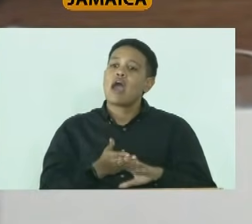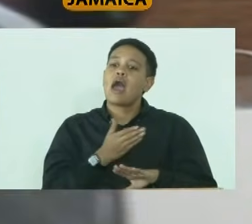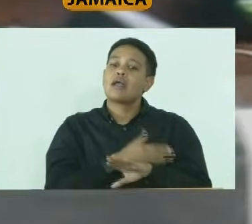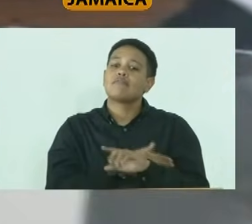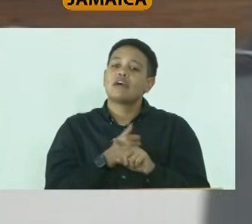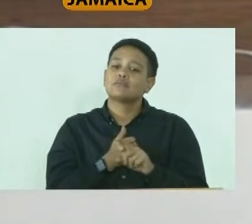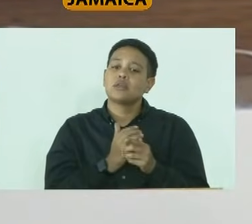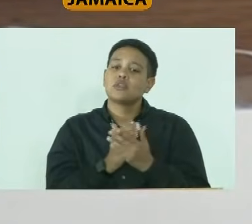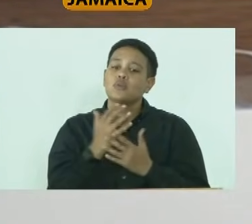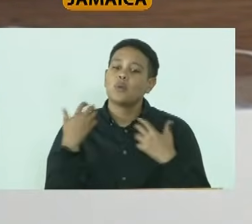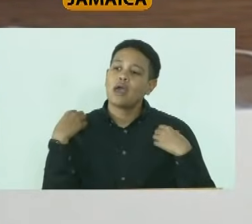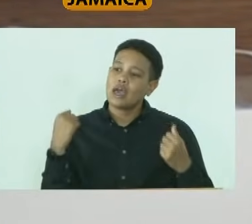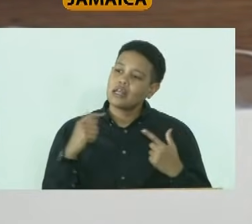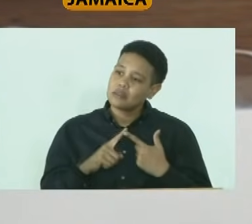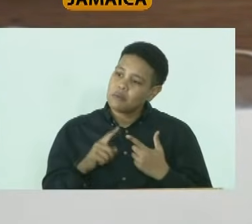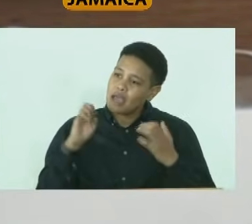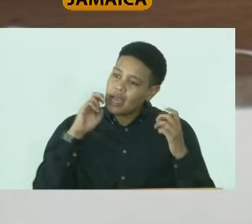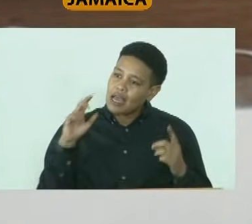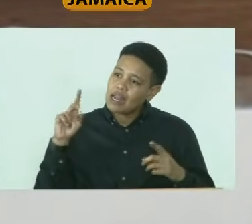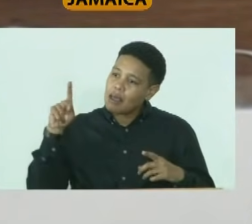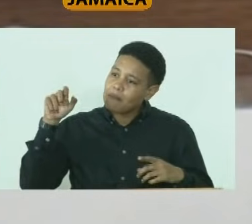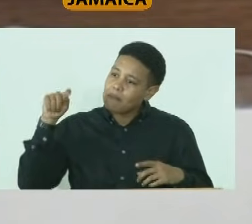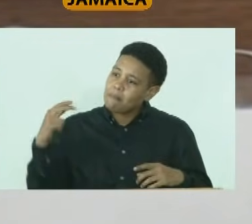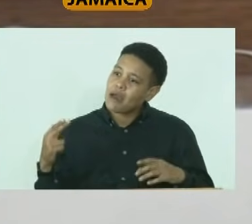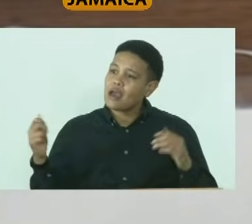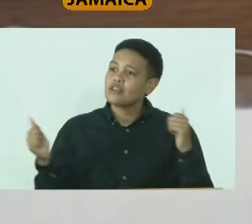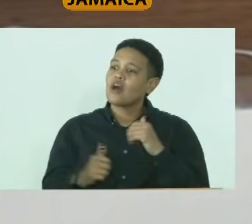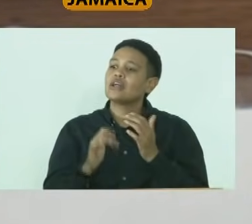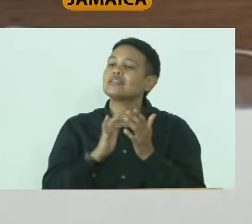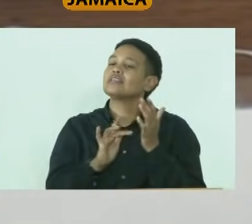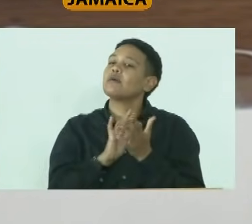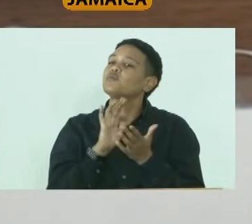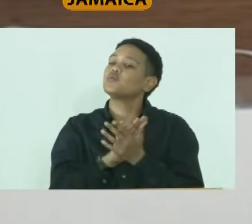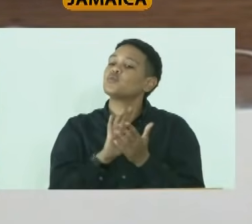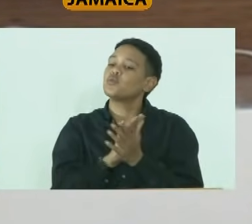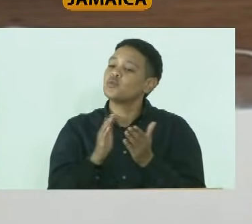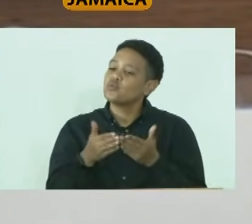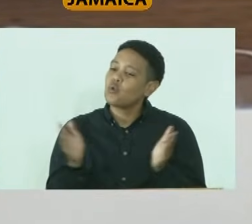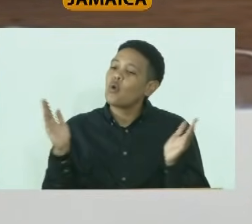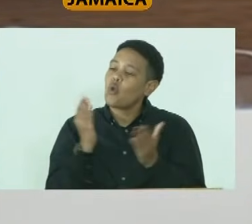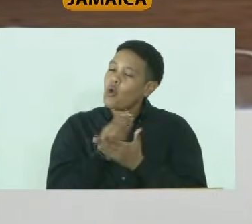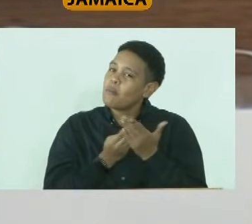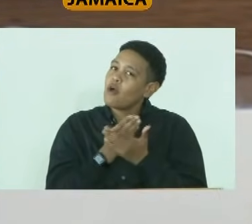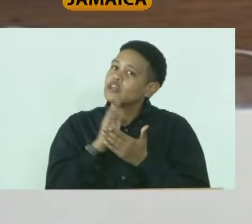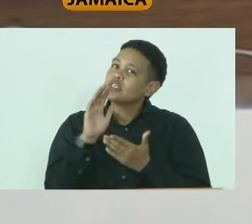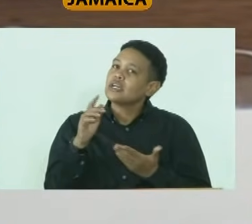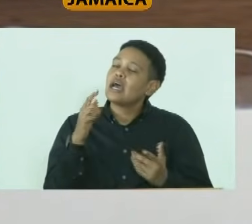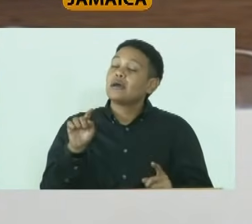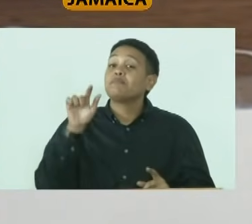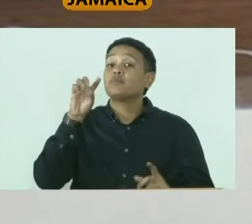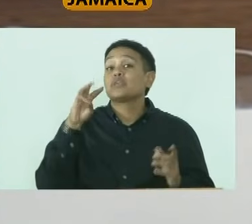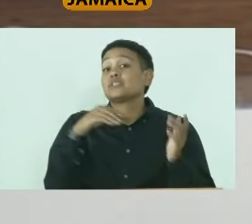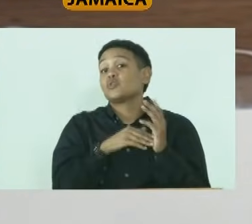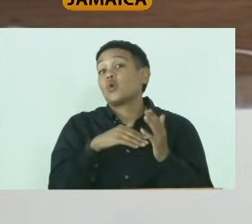advancement through health and educational path under the Tablets in Schools rollout project. 26,000 tablets were procured at a